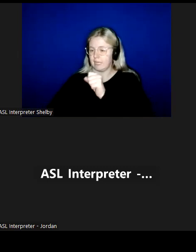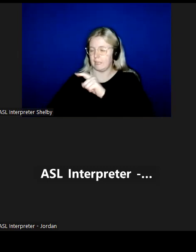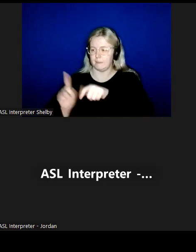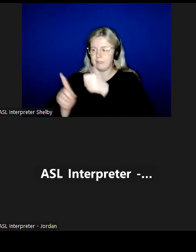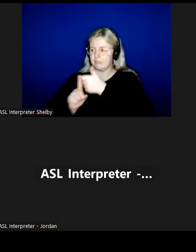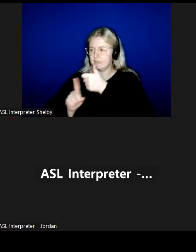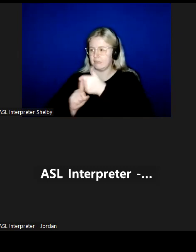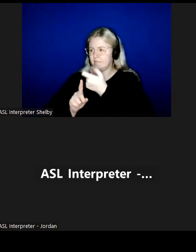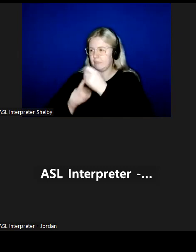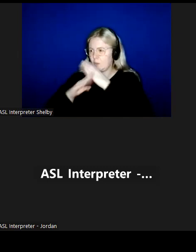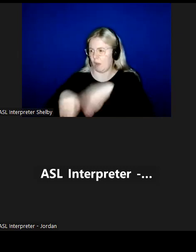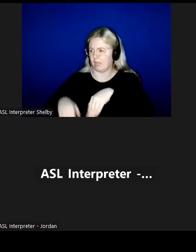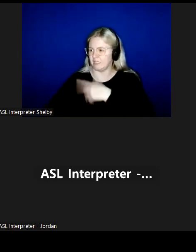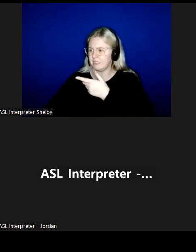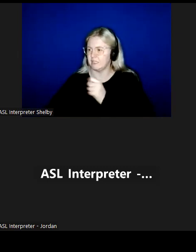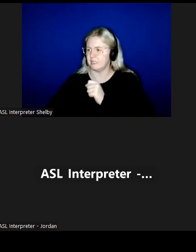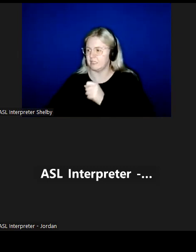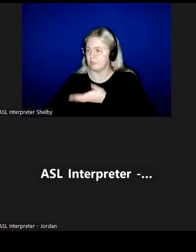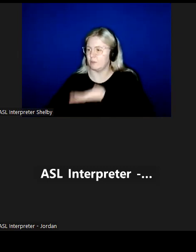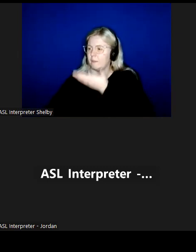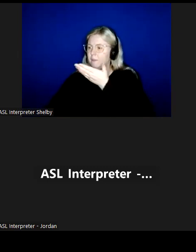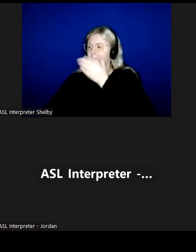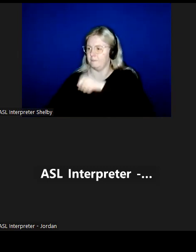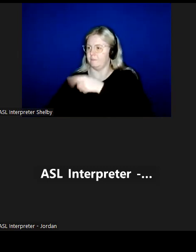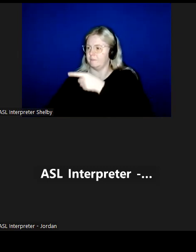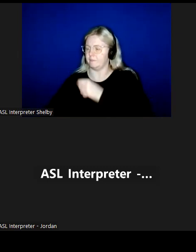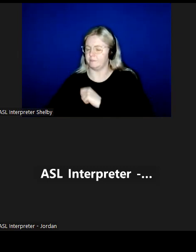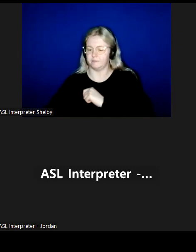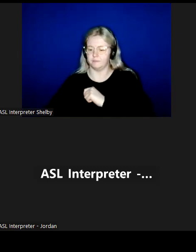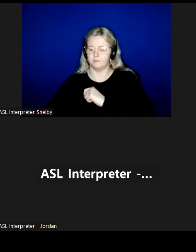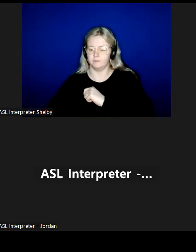a little low. If you can speak up a little bit, that'd be great. Okay.